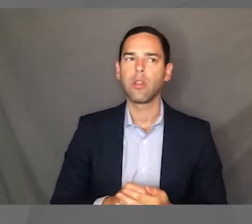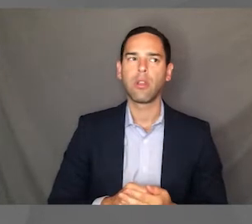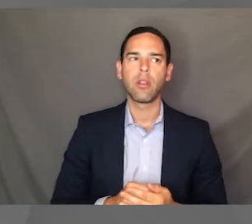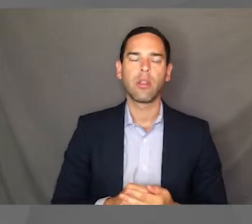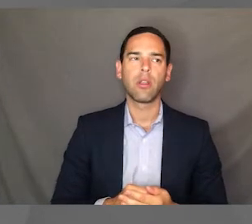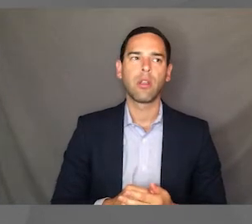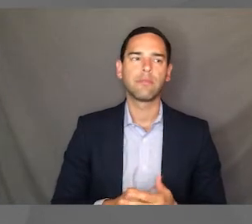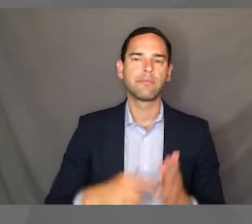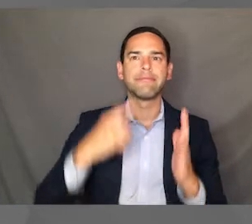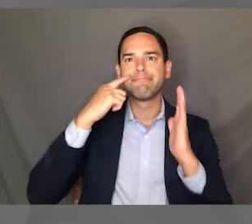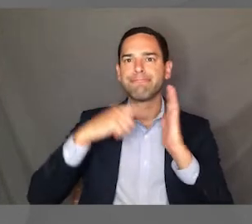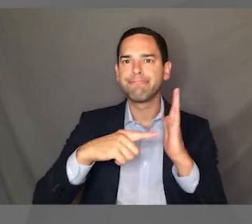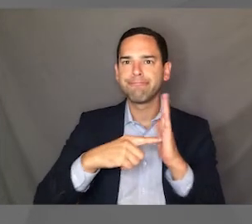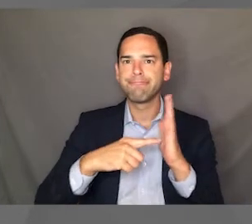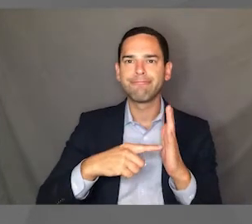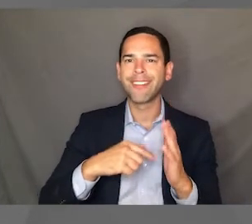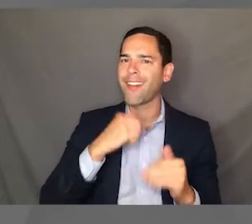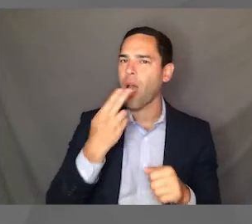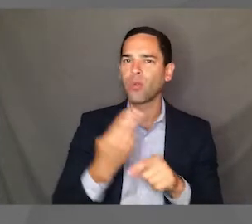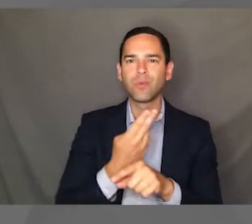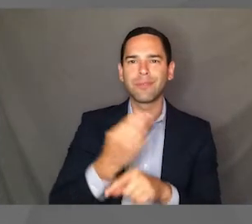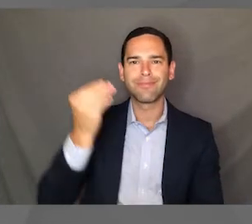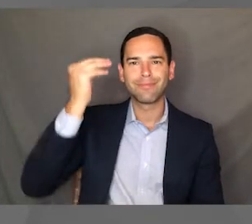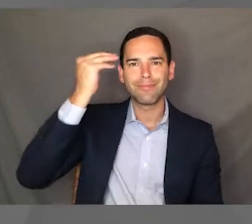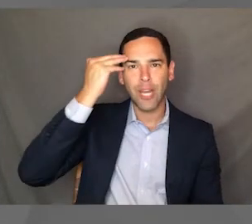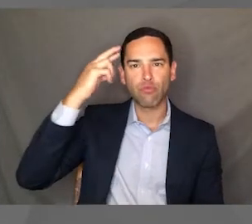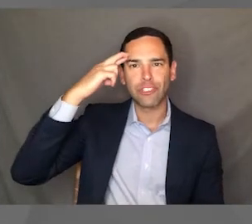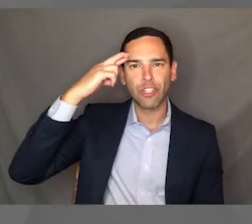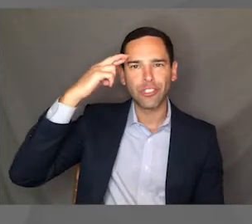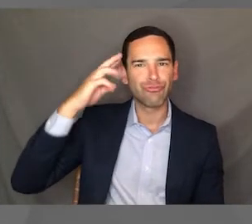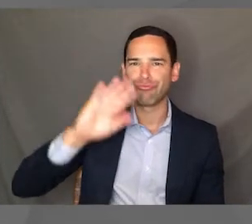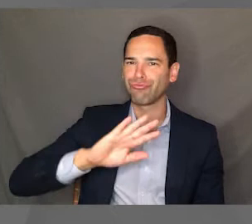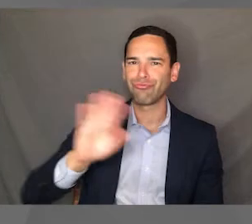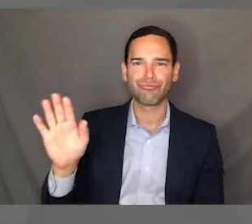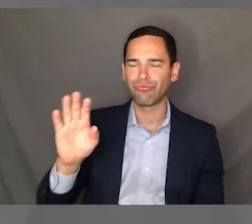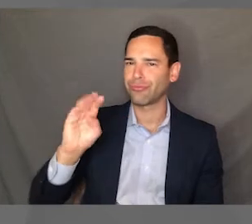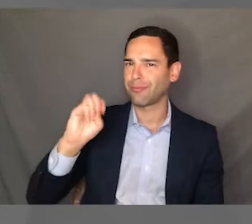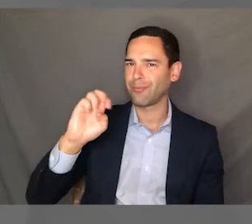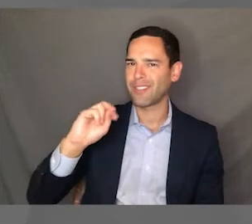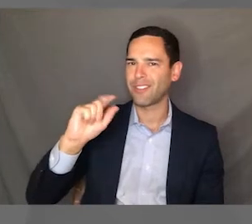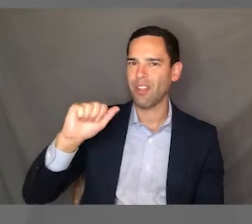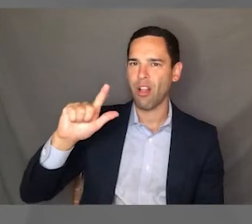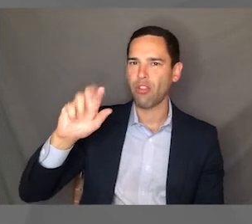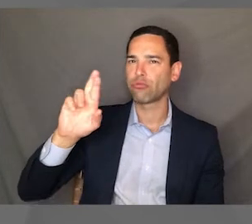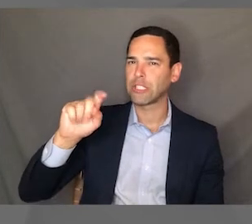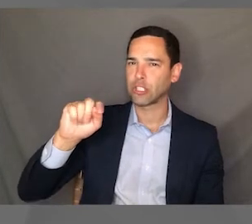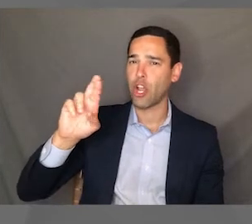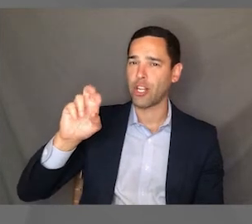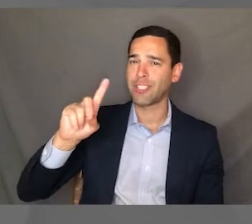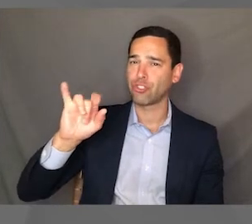not using mental retardation, but using the term intellectual disability.